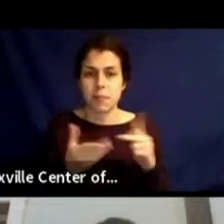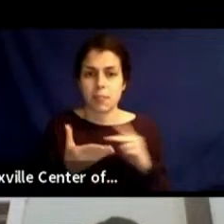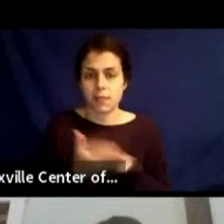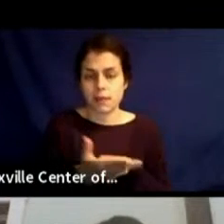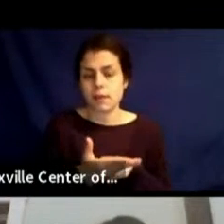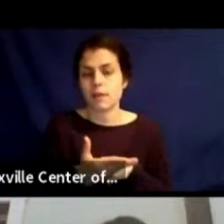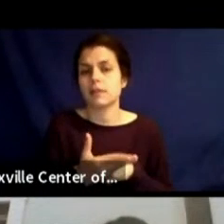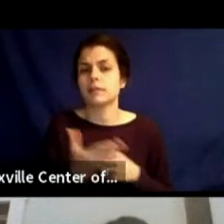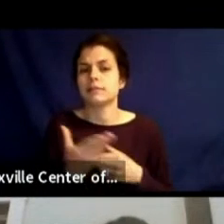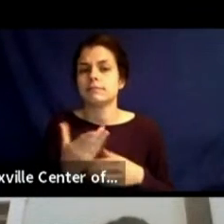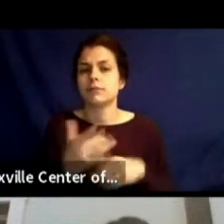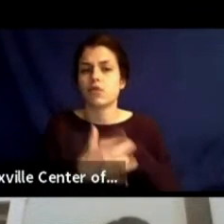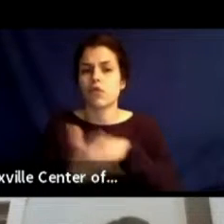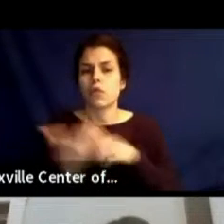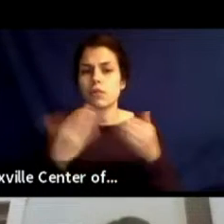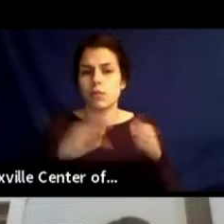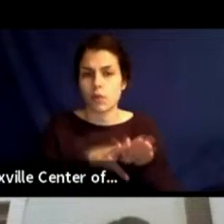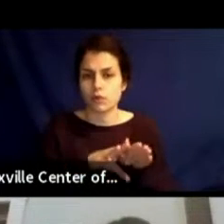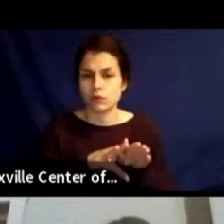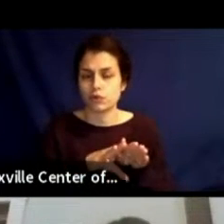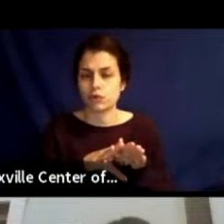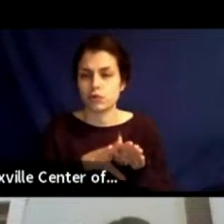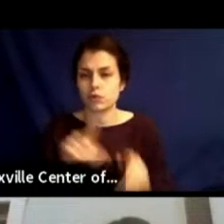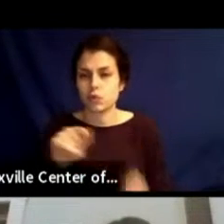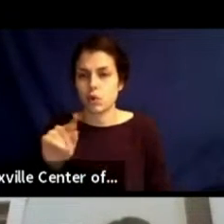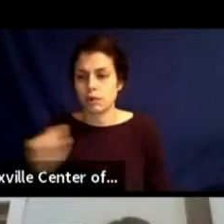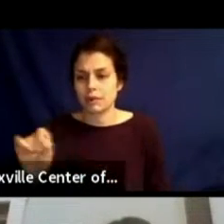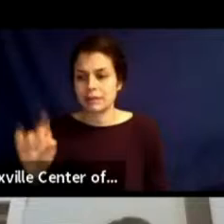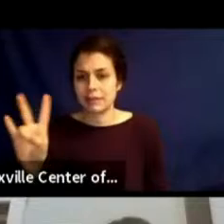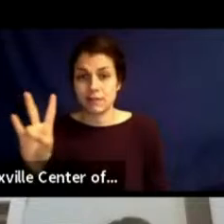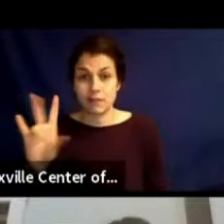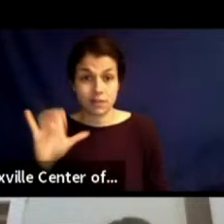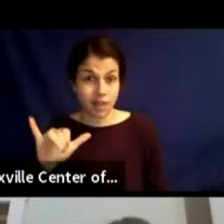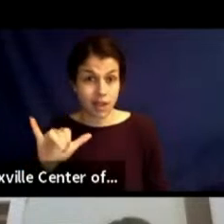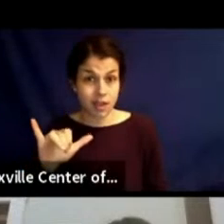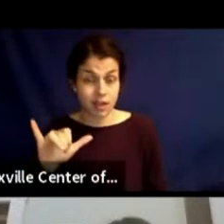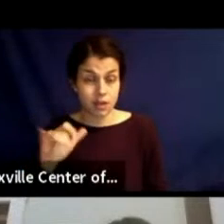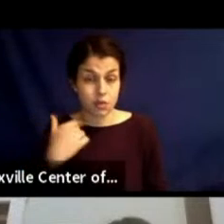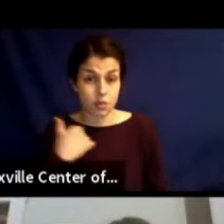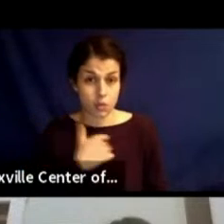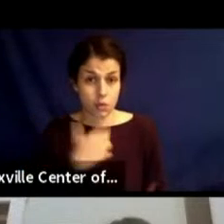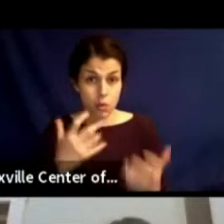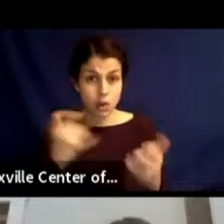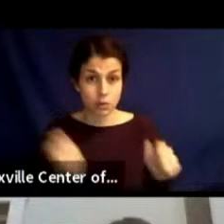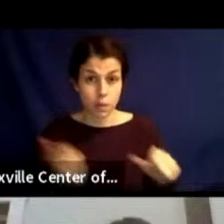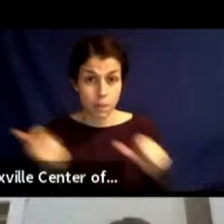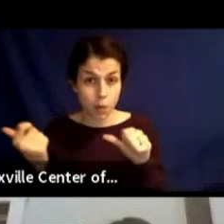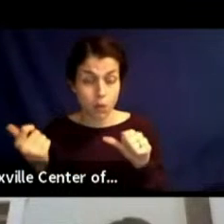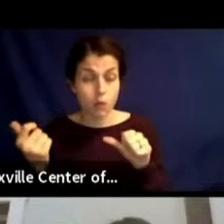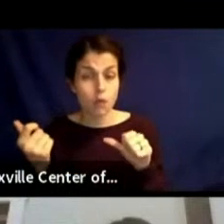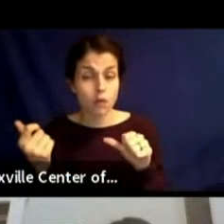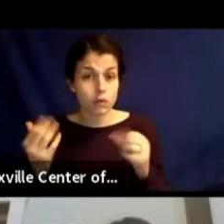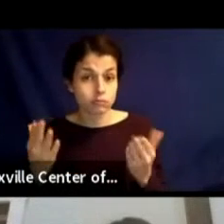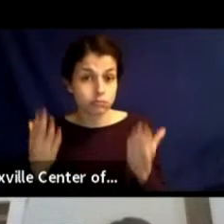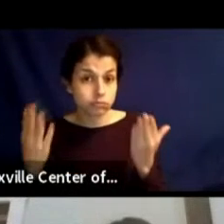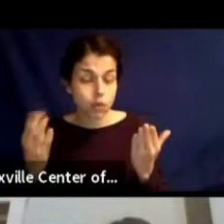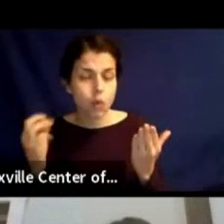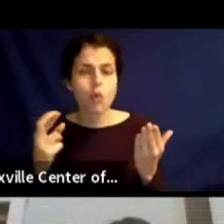2020-7. And if y'all will help me on this, is this one up for renewal or is this an interim discussion?